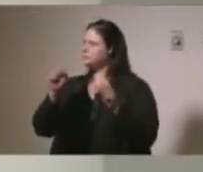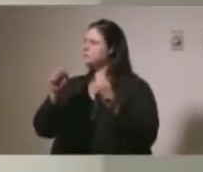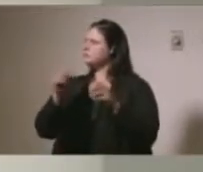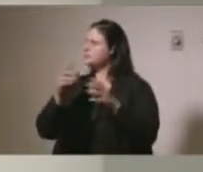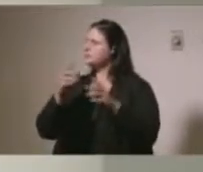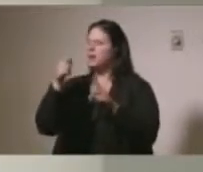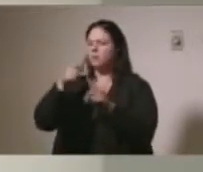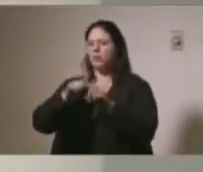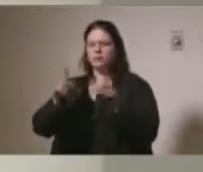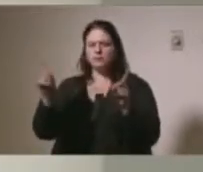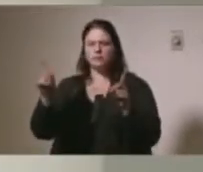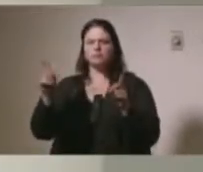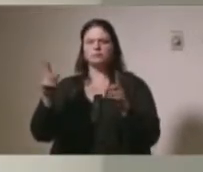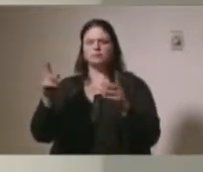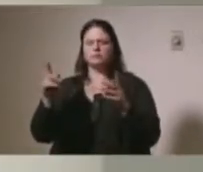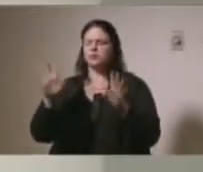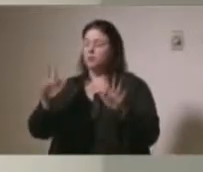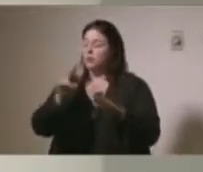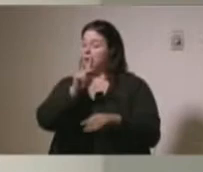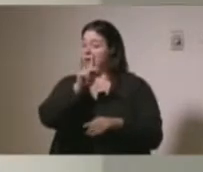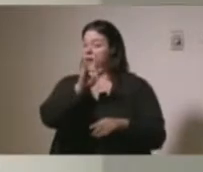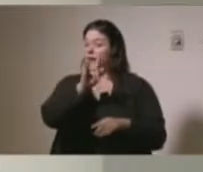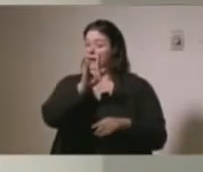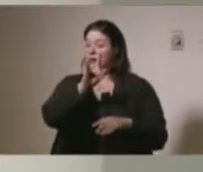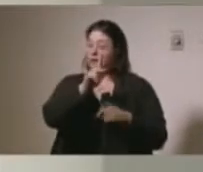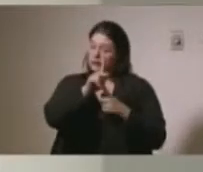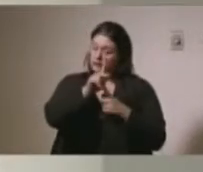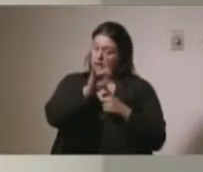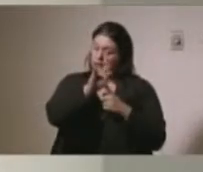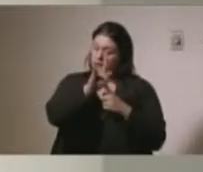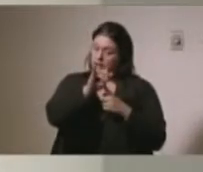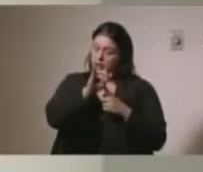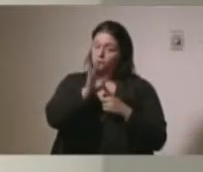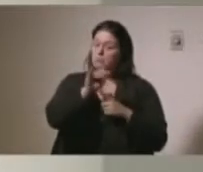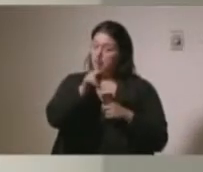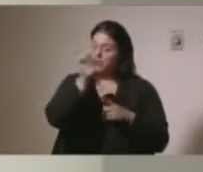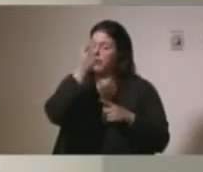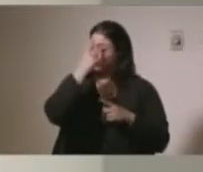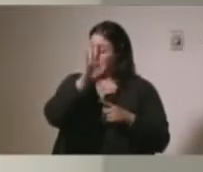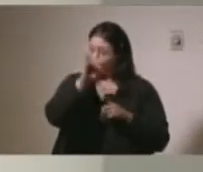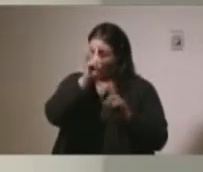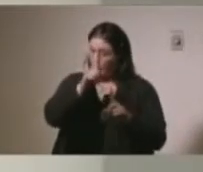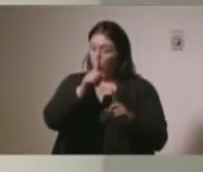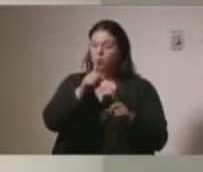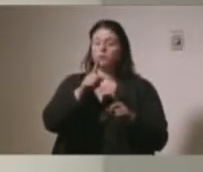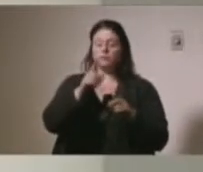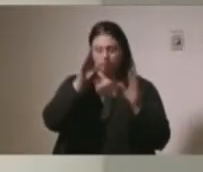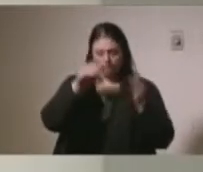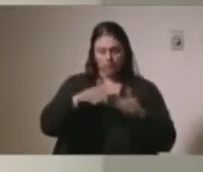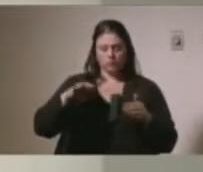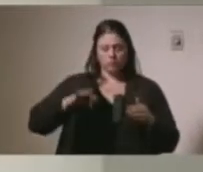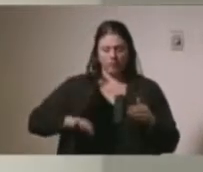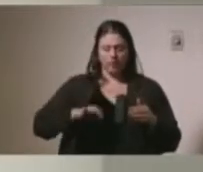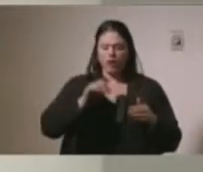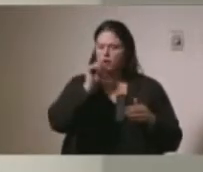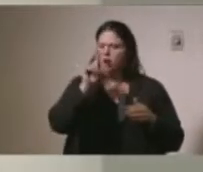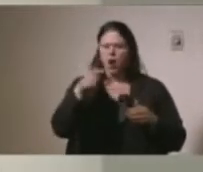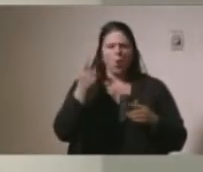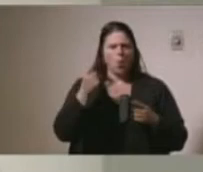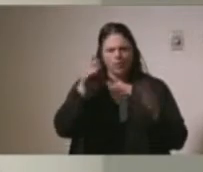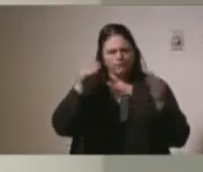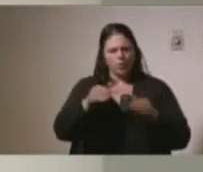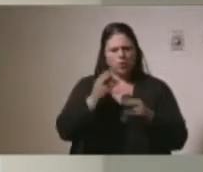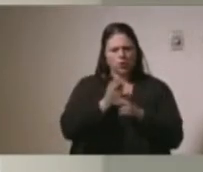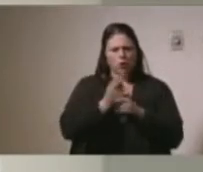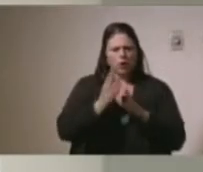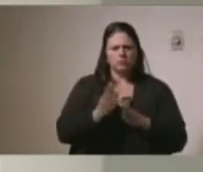Kiwibank understands the situation they're in which is to focus on profitability and not just getting new customers, which they've done over the